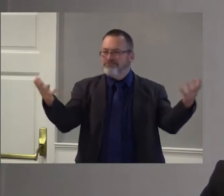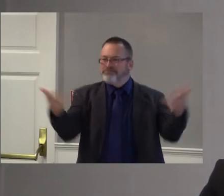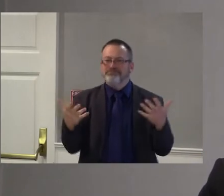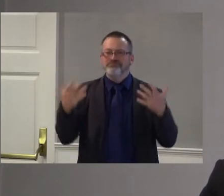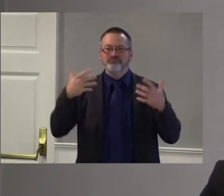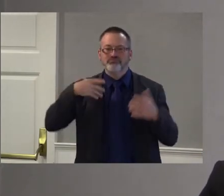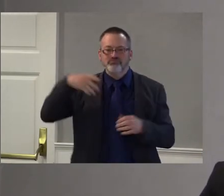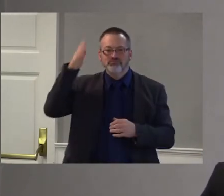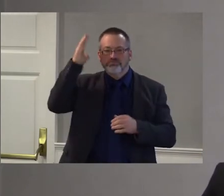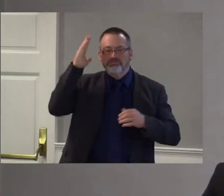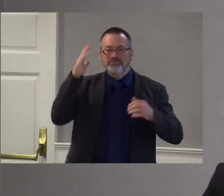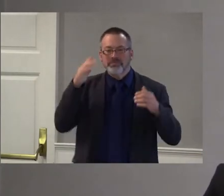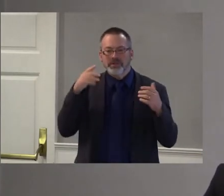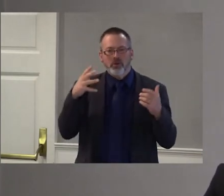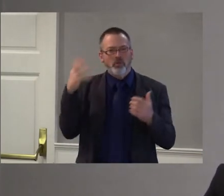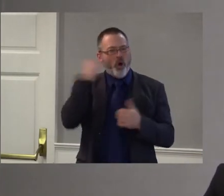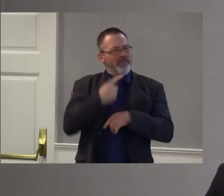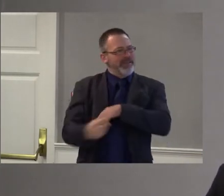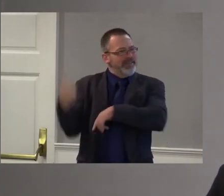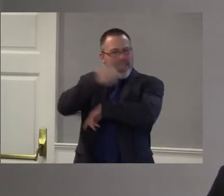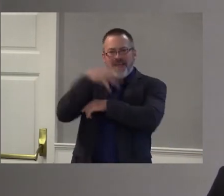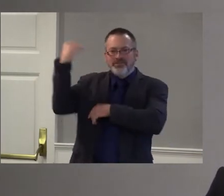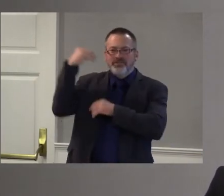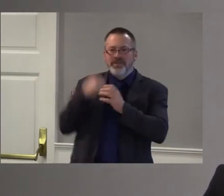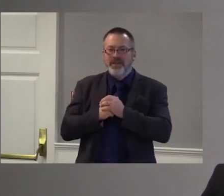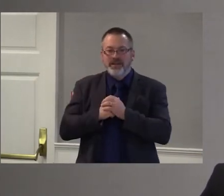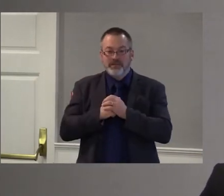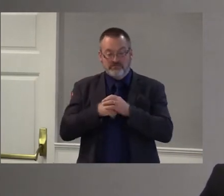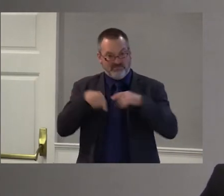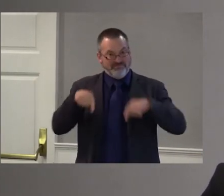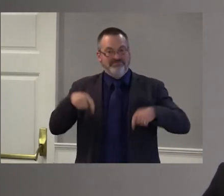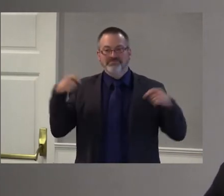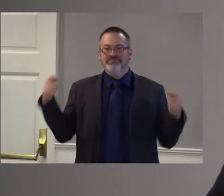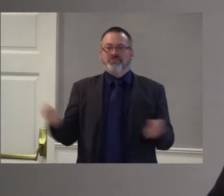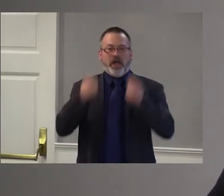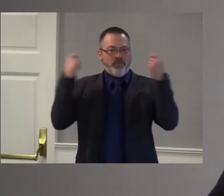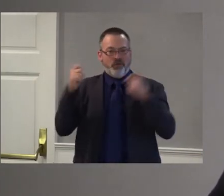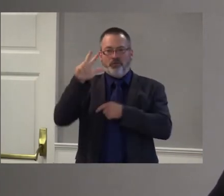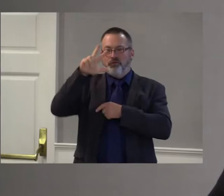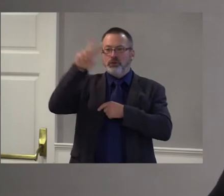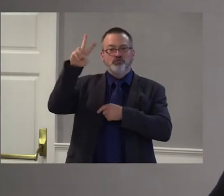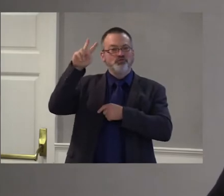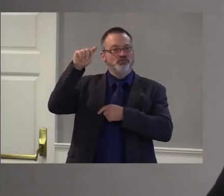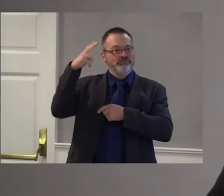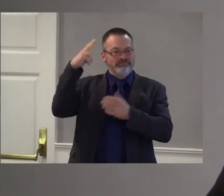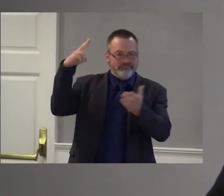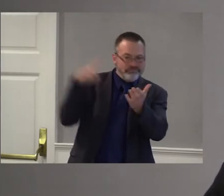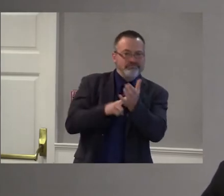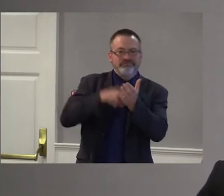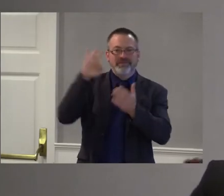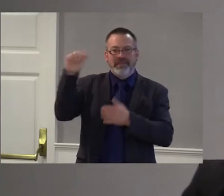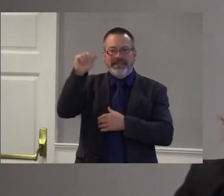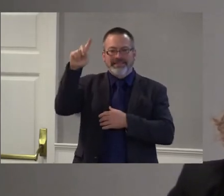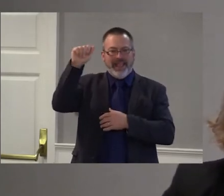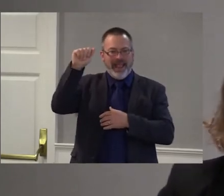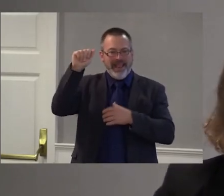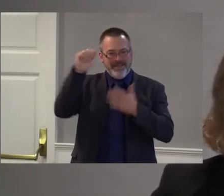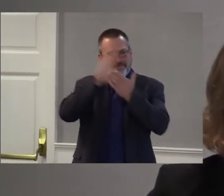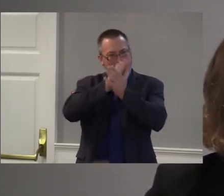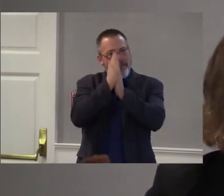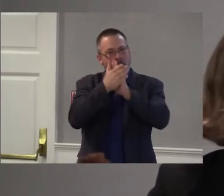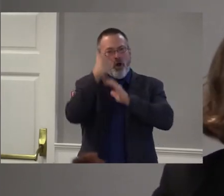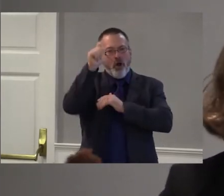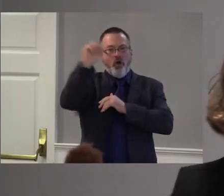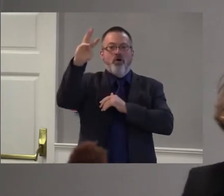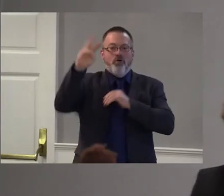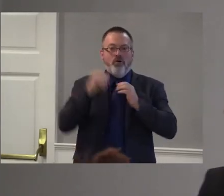day in celebrating the 32nd anniversary of the passage of the Americans with Disabilities Act. Thank you to the